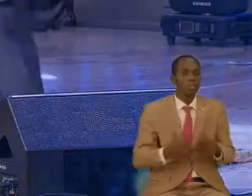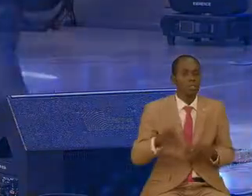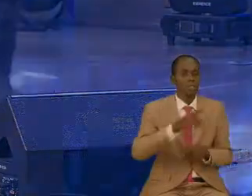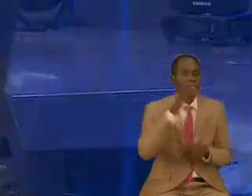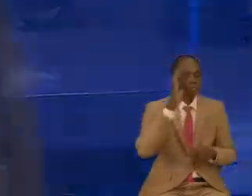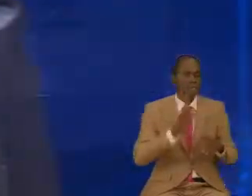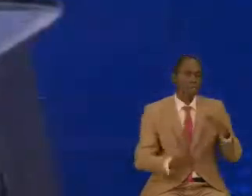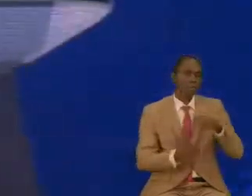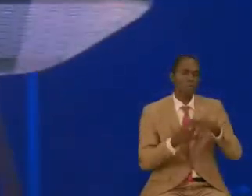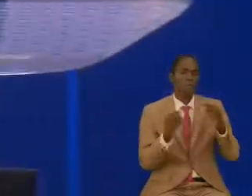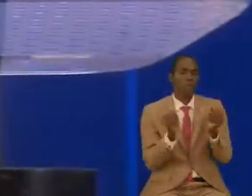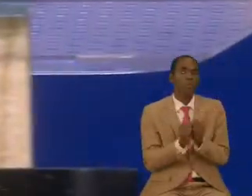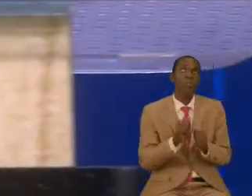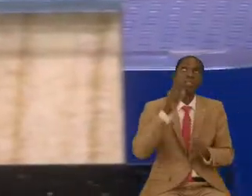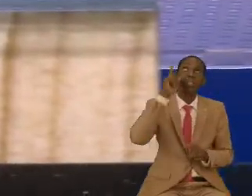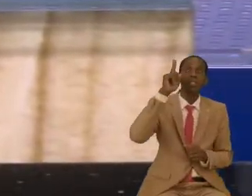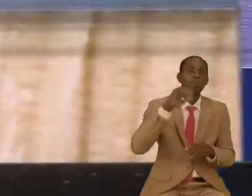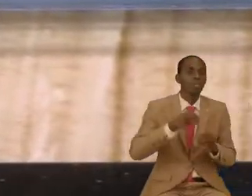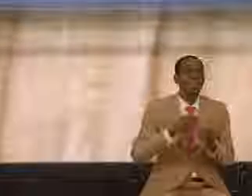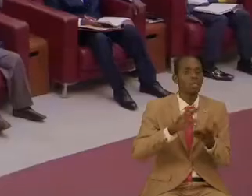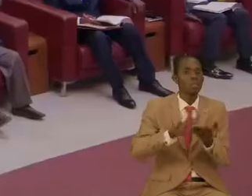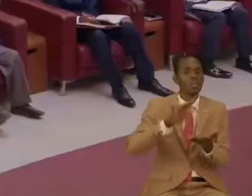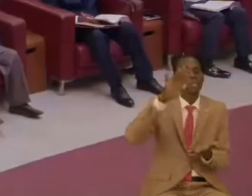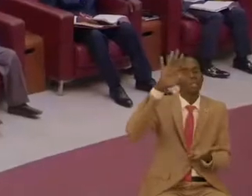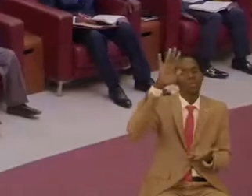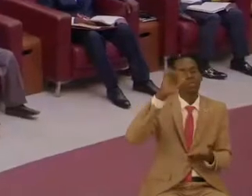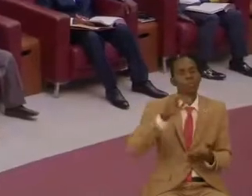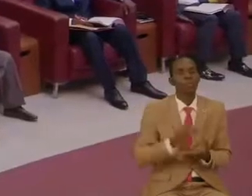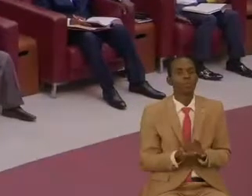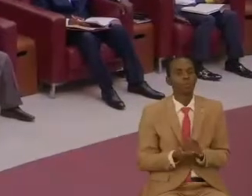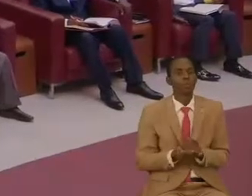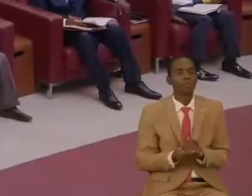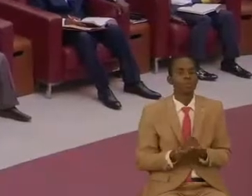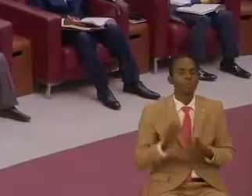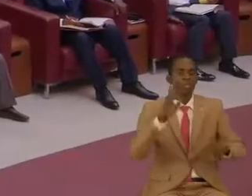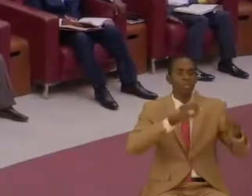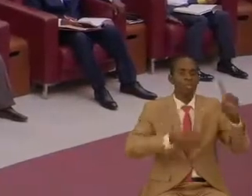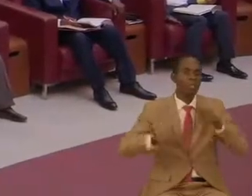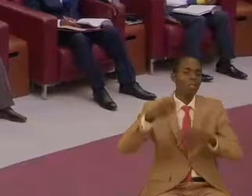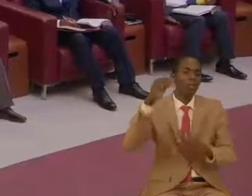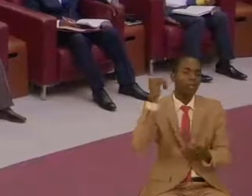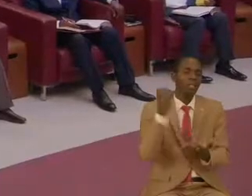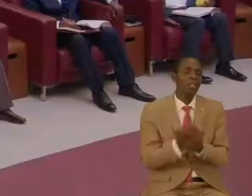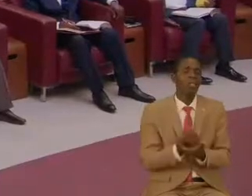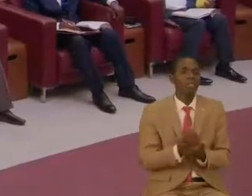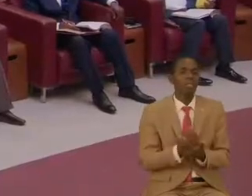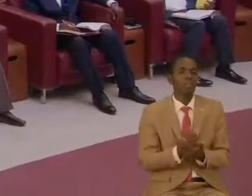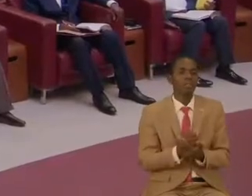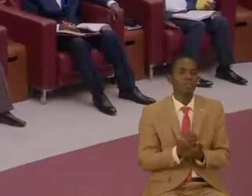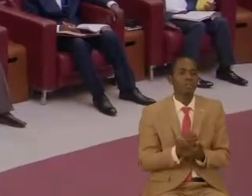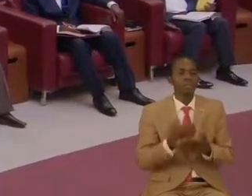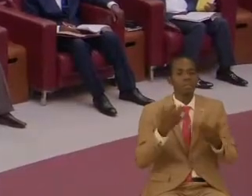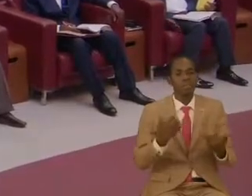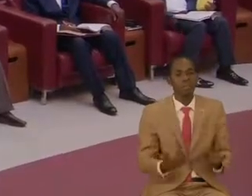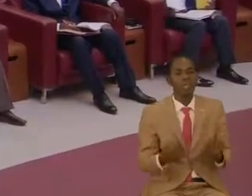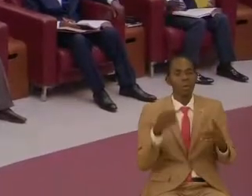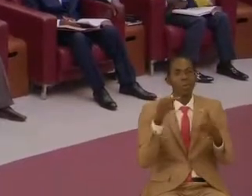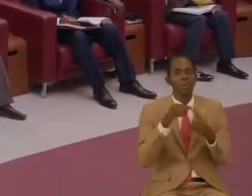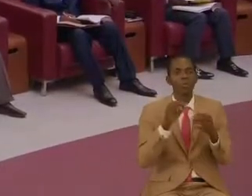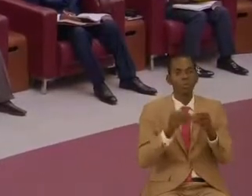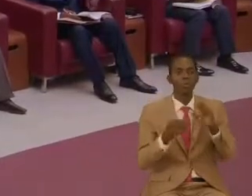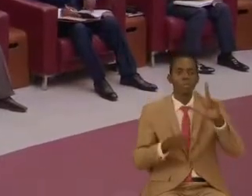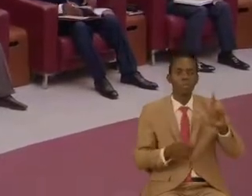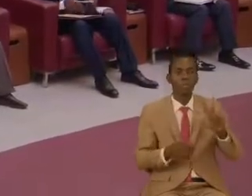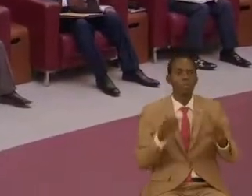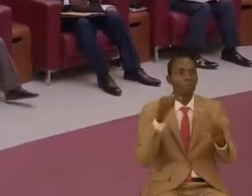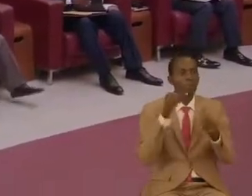appear with him in glory. A good amen. We're coming to point number three